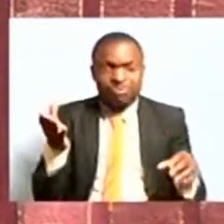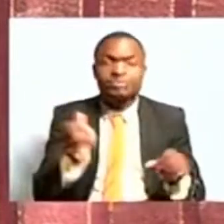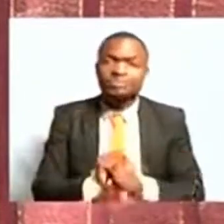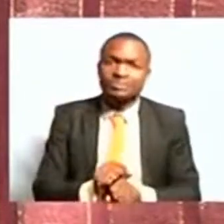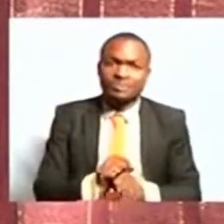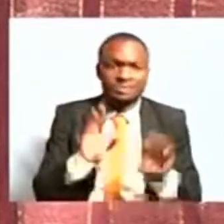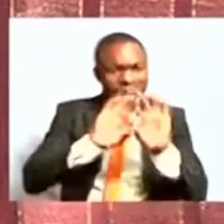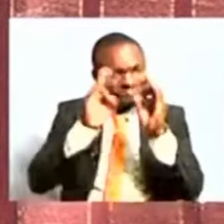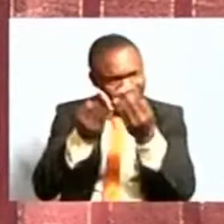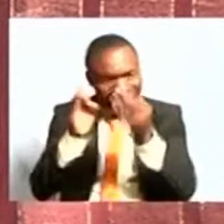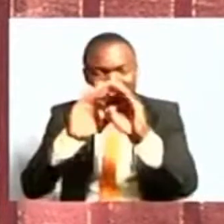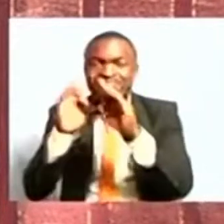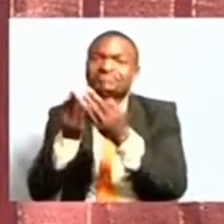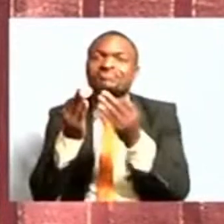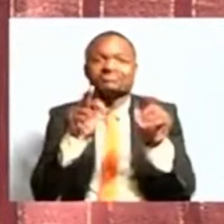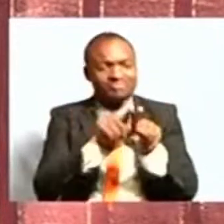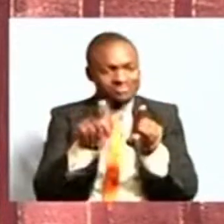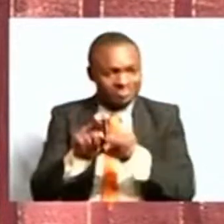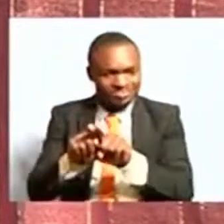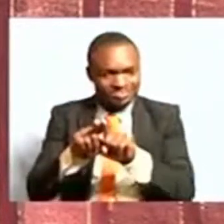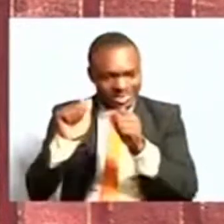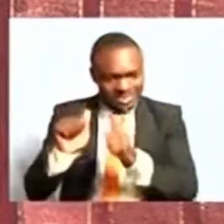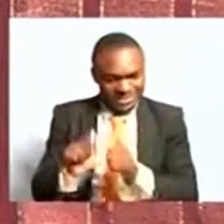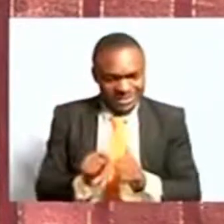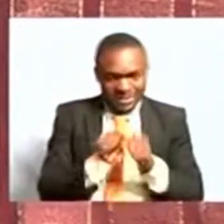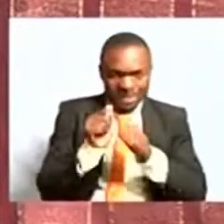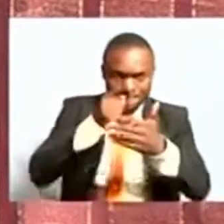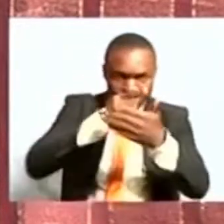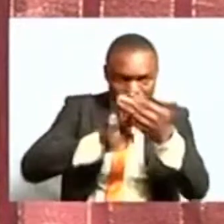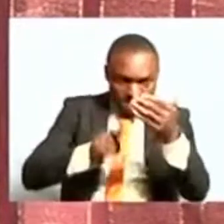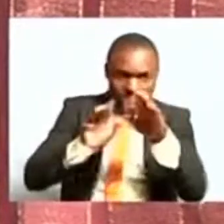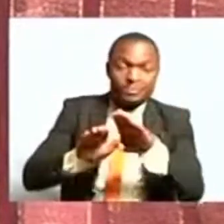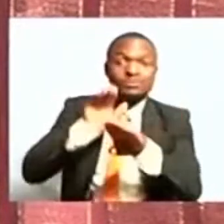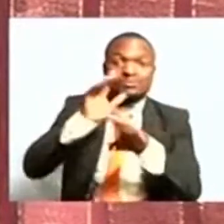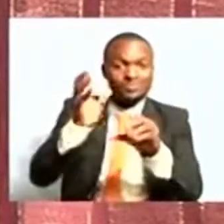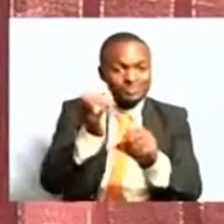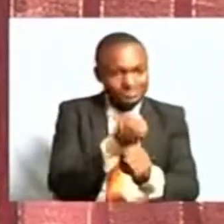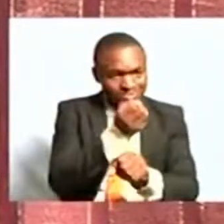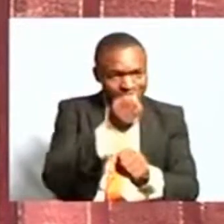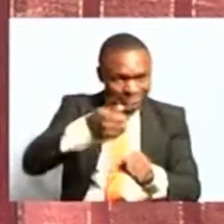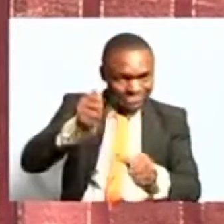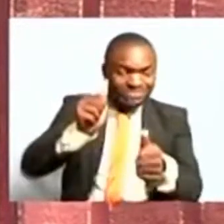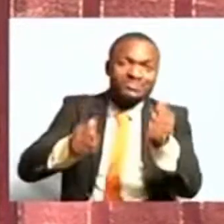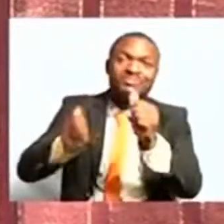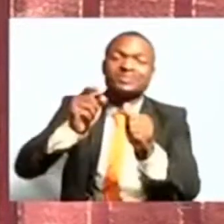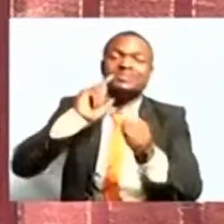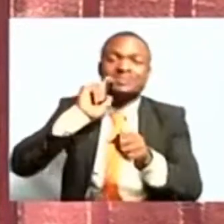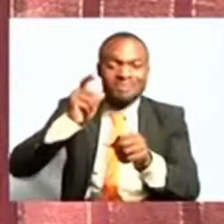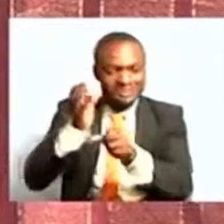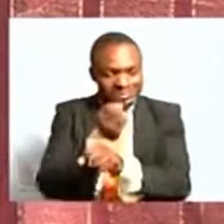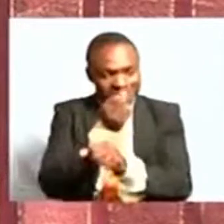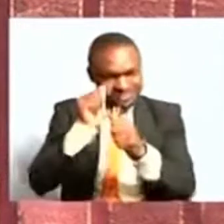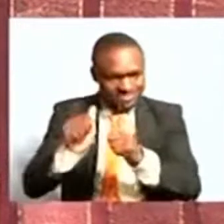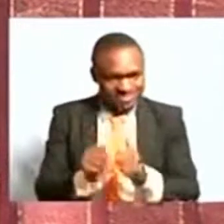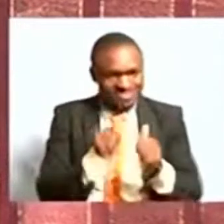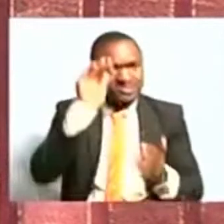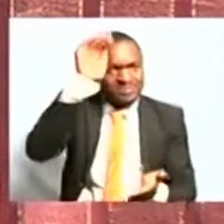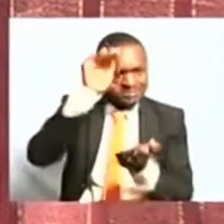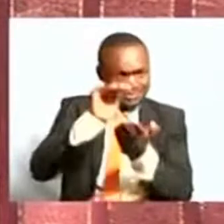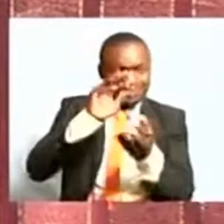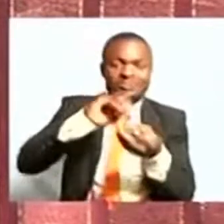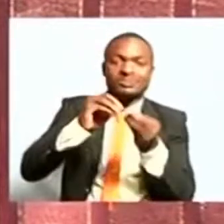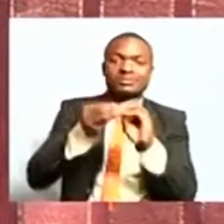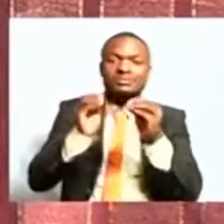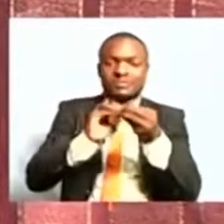as the families. And then act. What step are we taking ourselves? We should take action to reduce the number